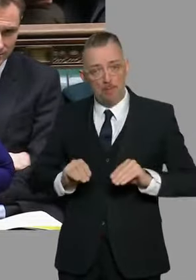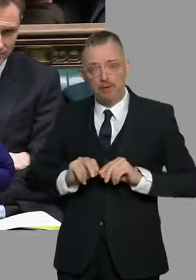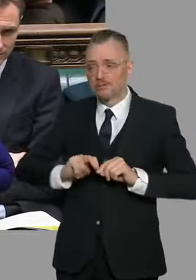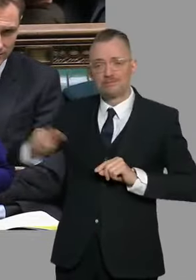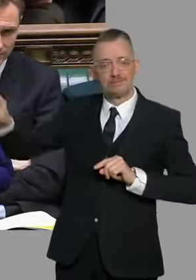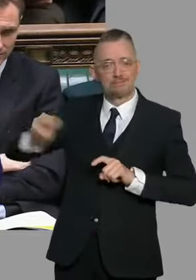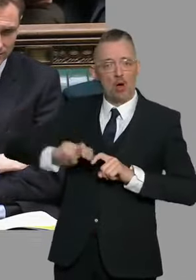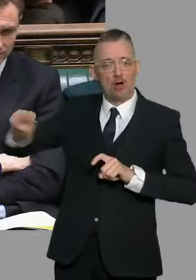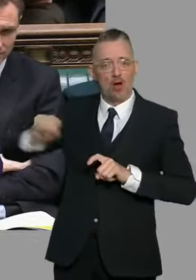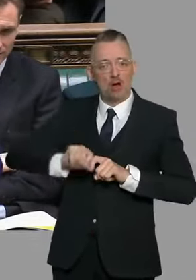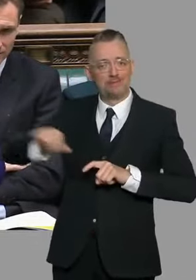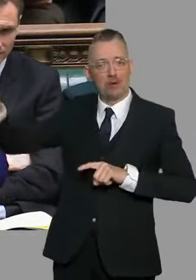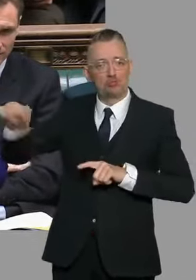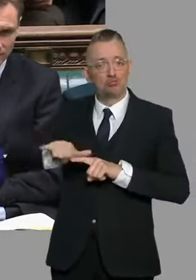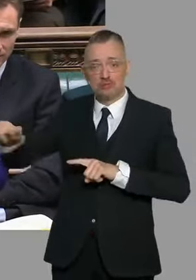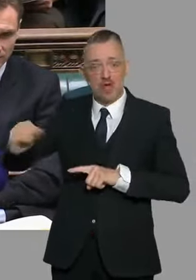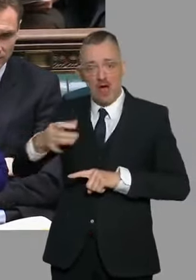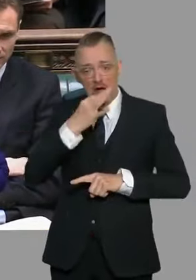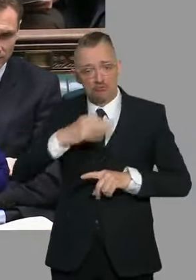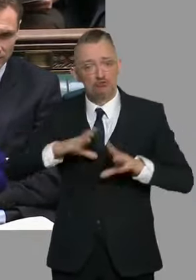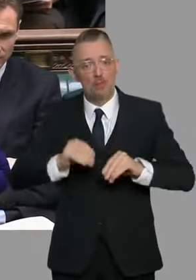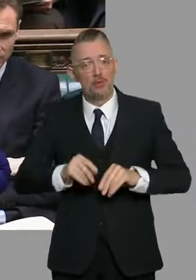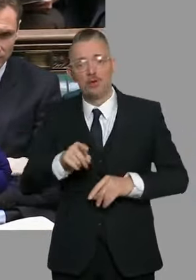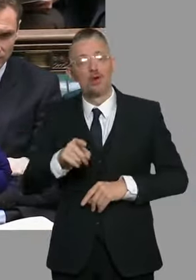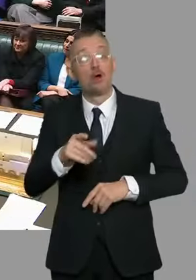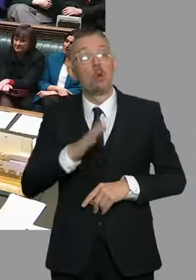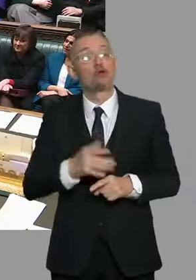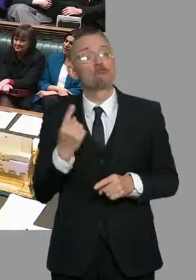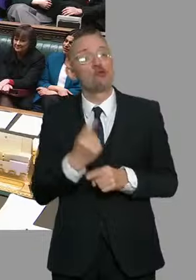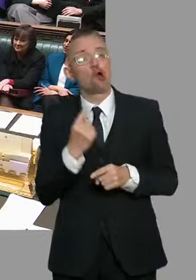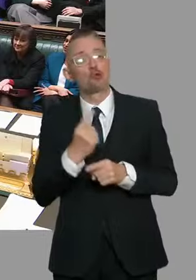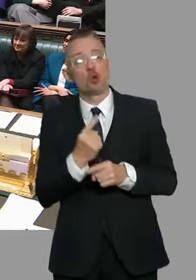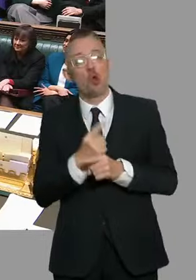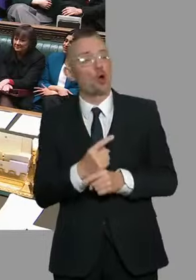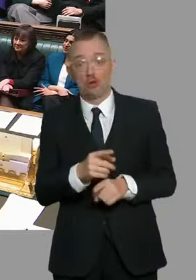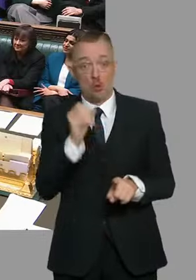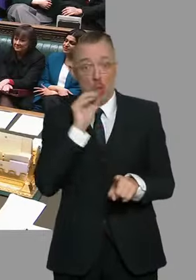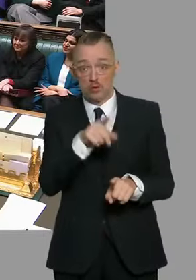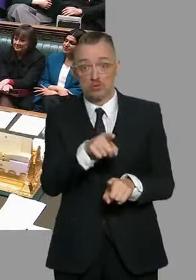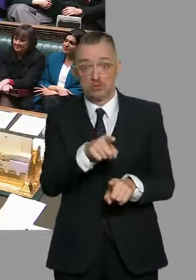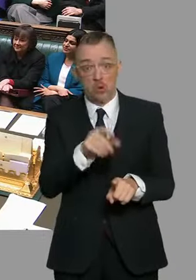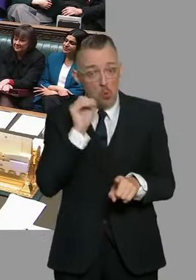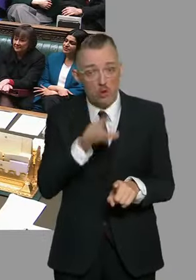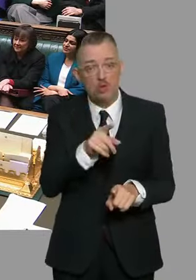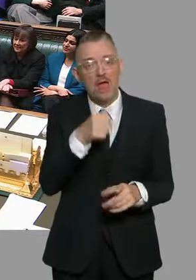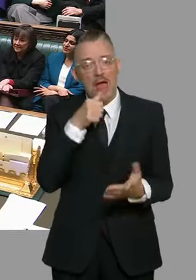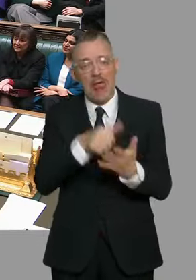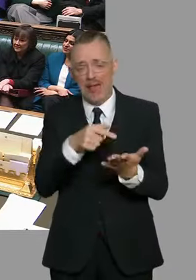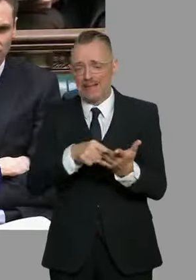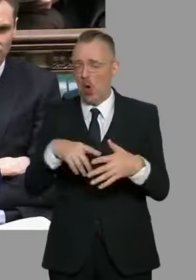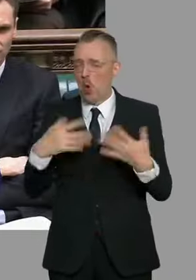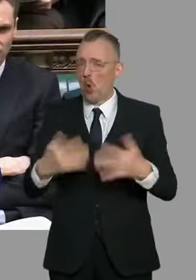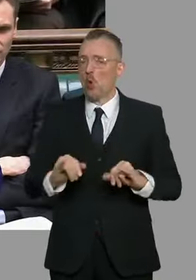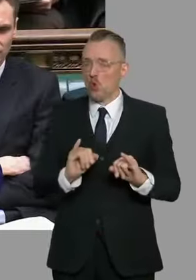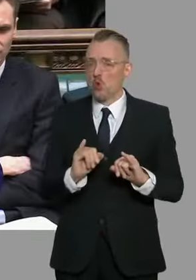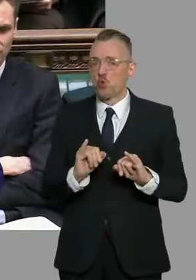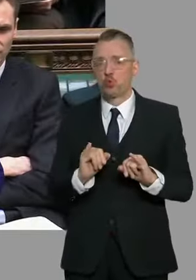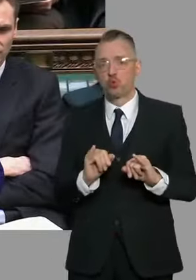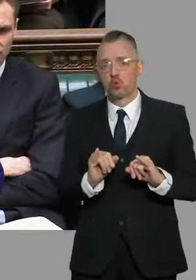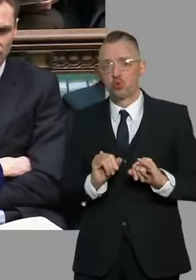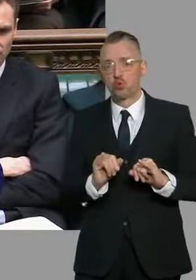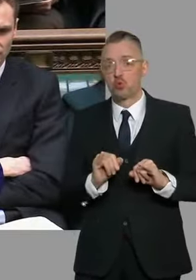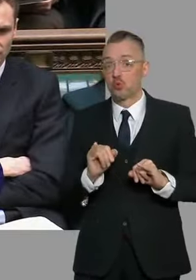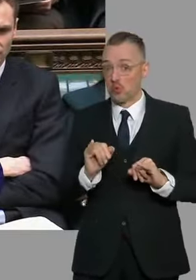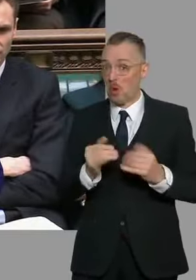to talk about his past, Mr. Speaker, but that letter is just the tip of the iceberg. There is more. The Prime Minister